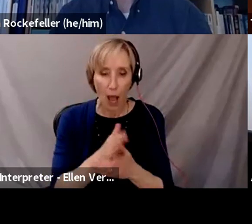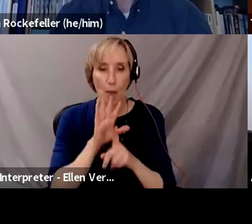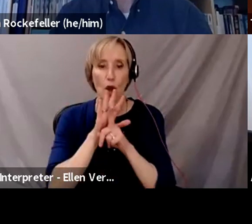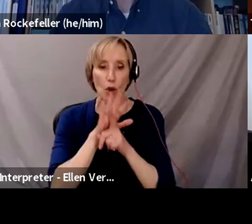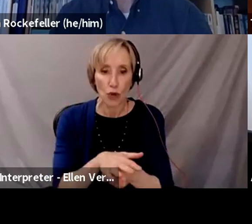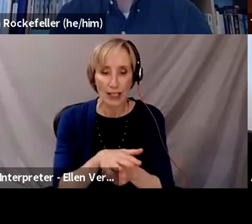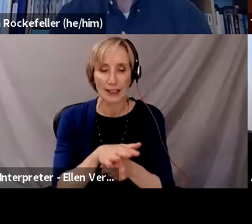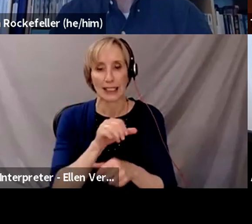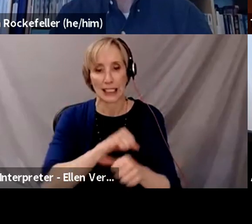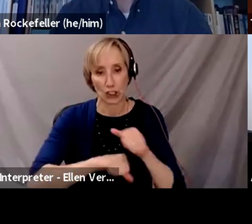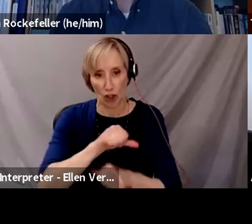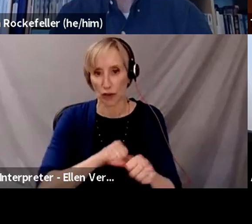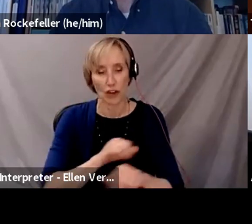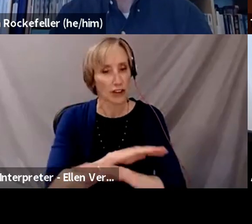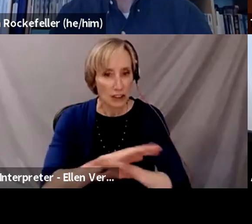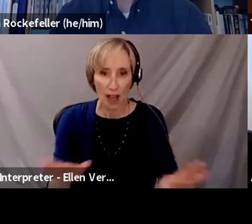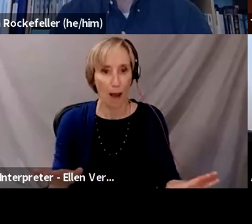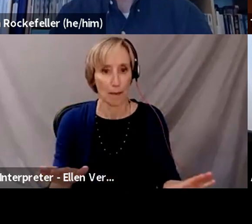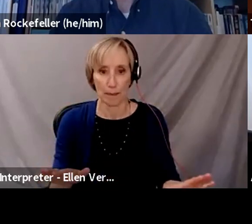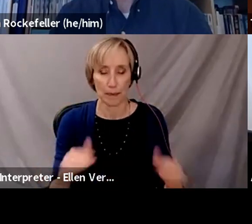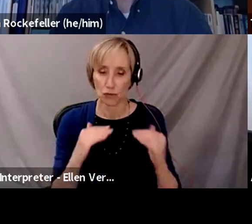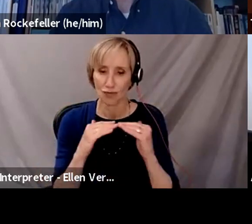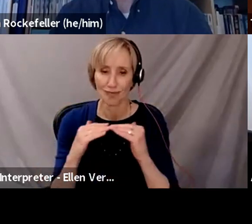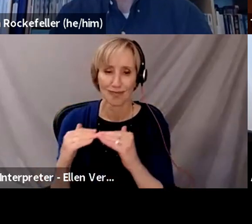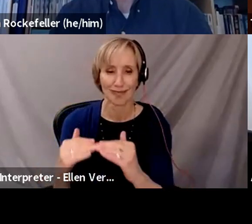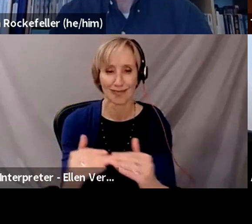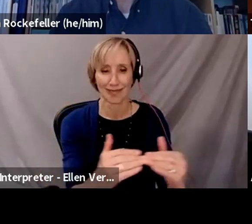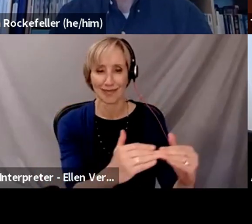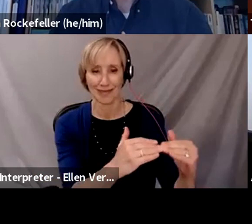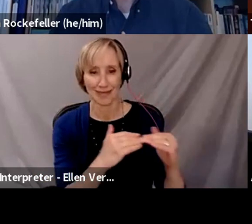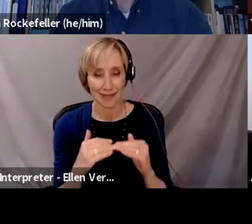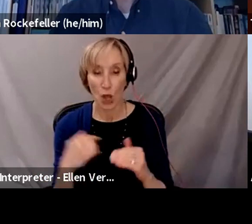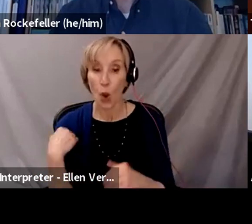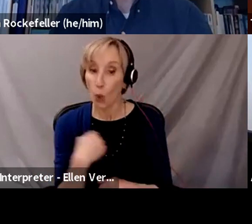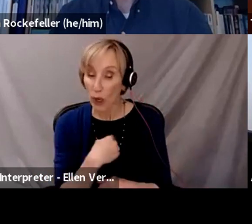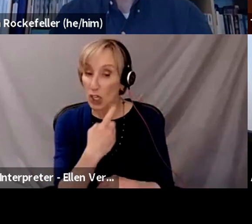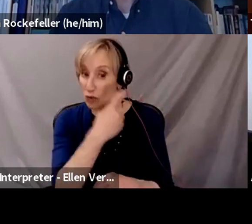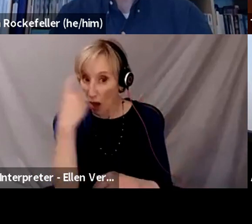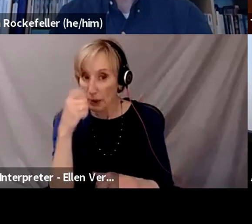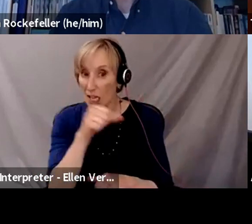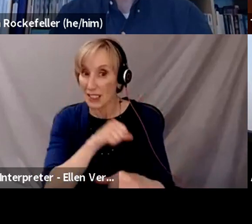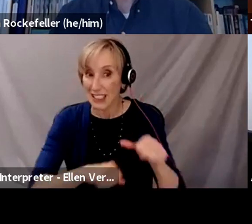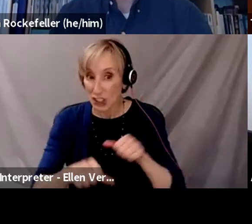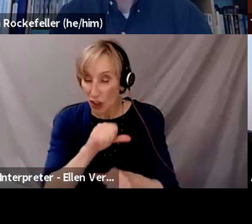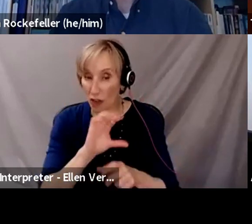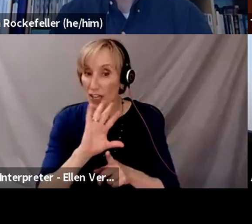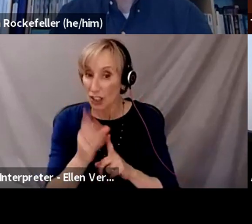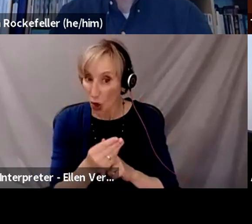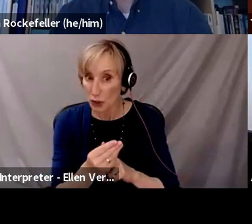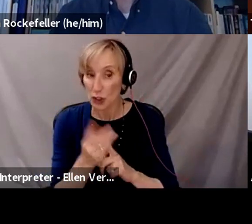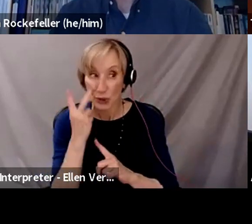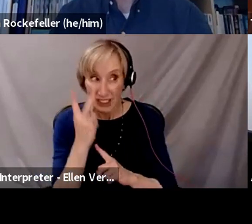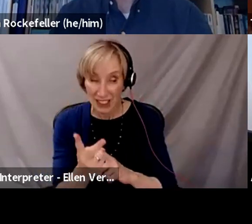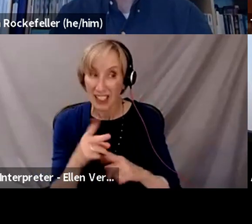sense, I think there is some reckoning with how much we traumatize each other as a culture and as societies around the world.